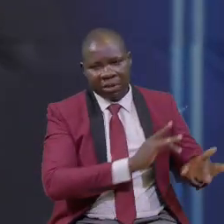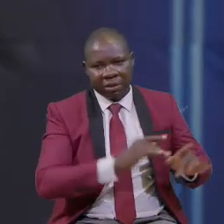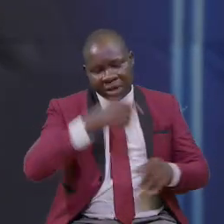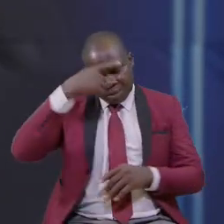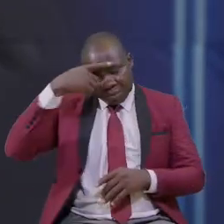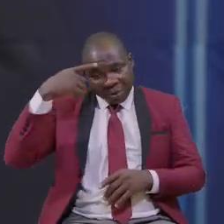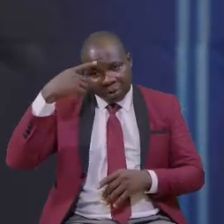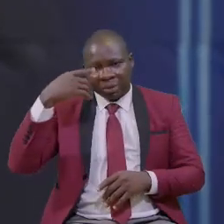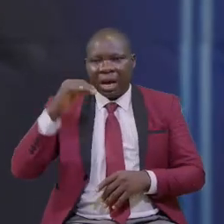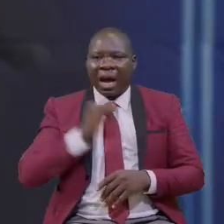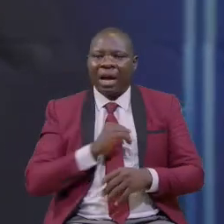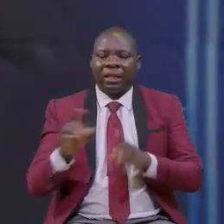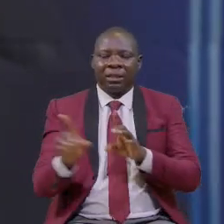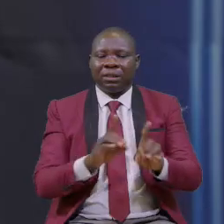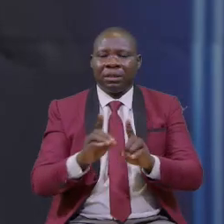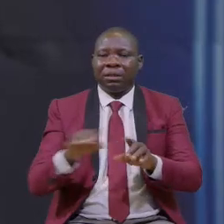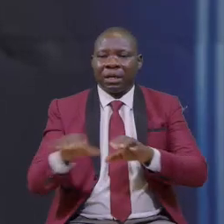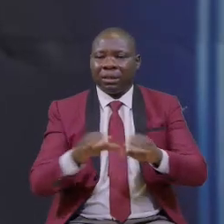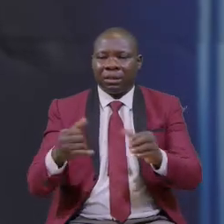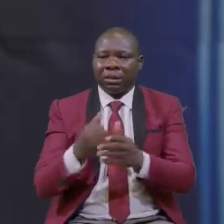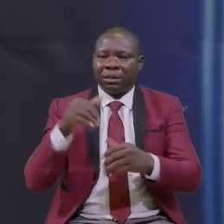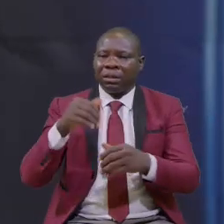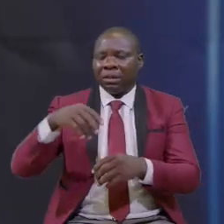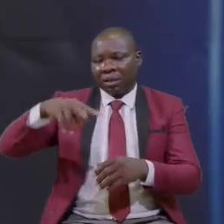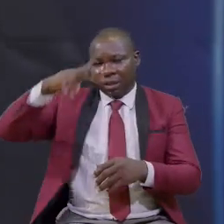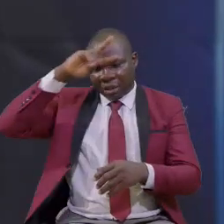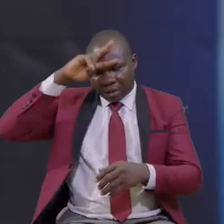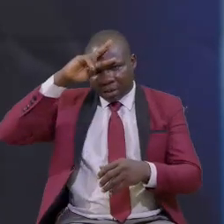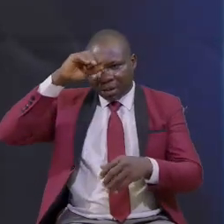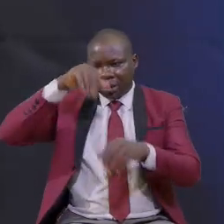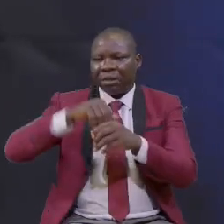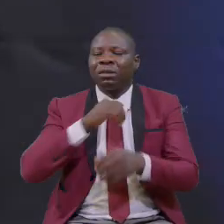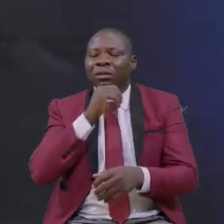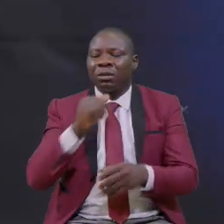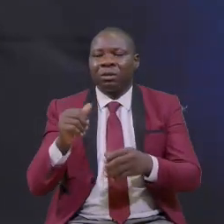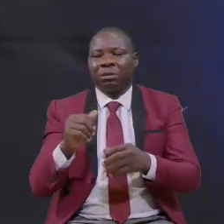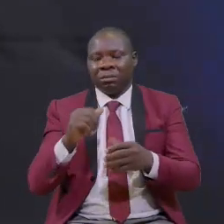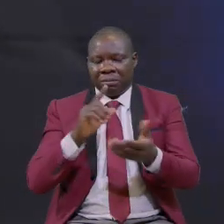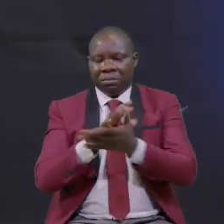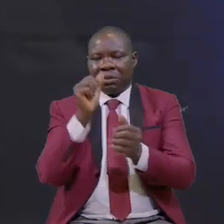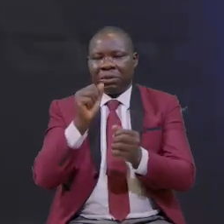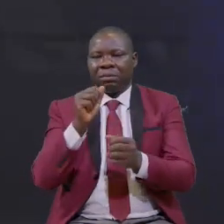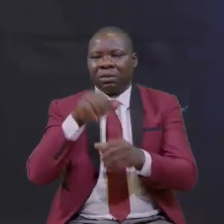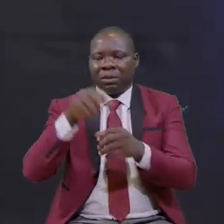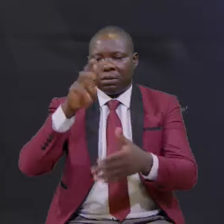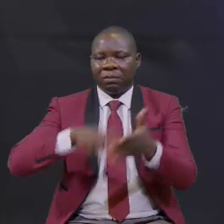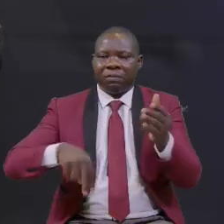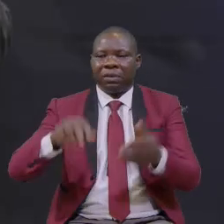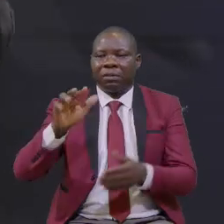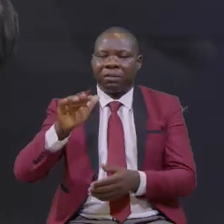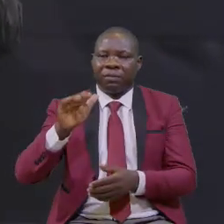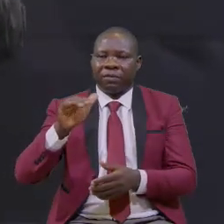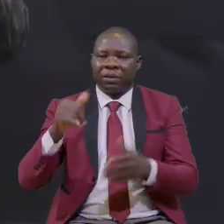because I did it ignorantly in unbelief. Look at verse 15. In verse 15, it